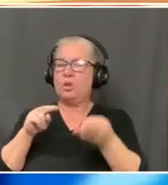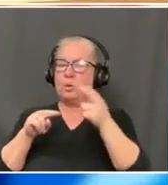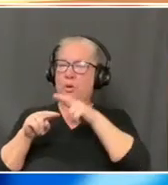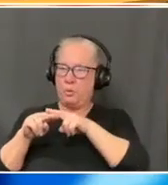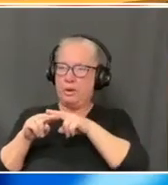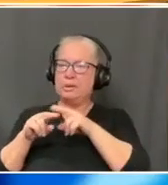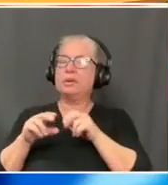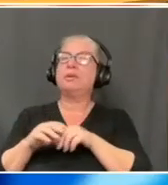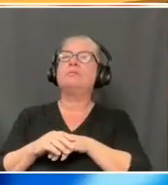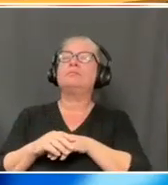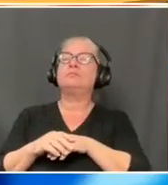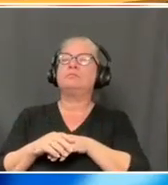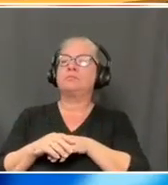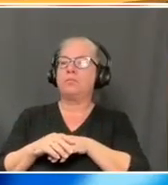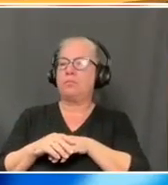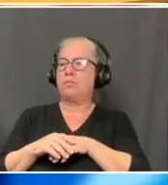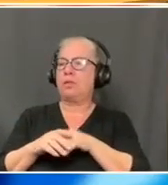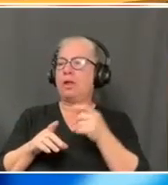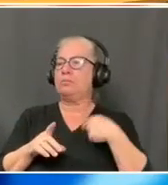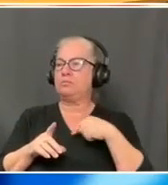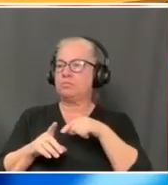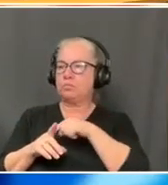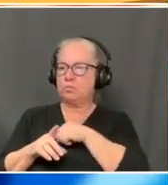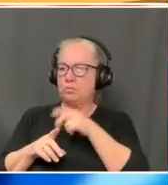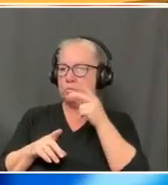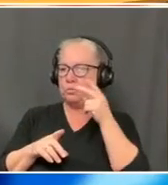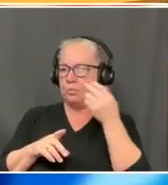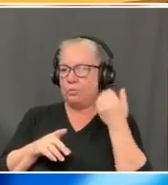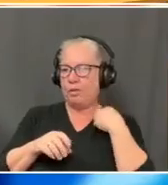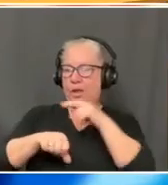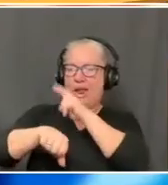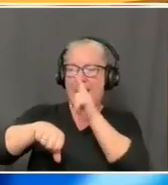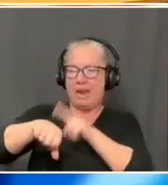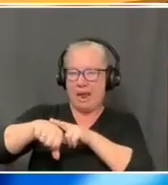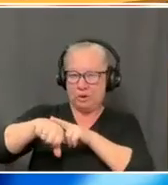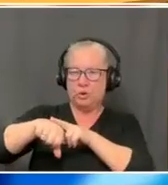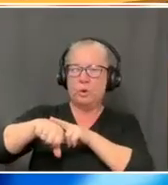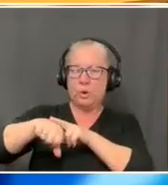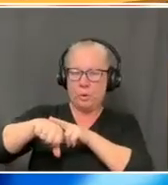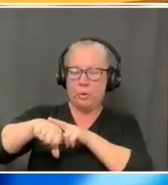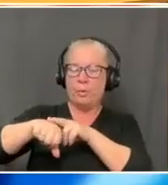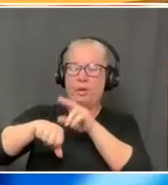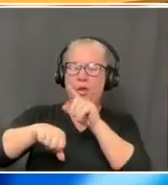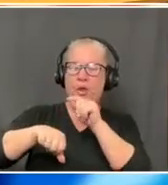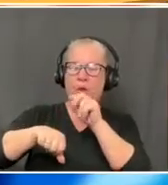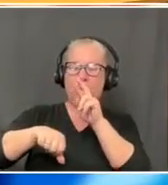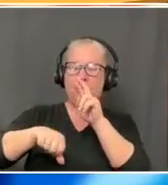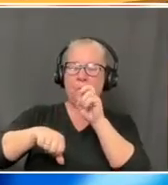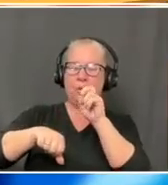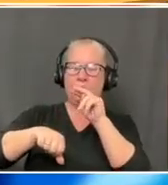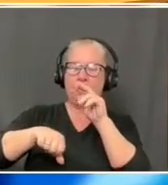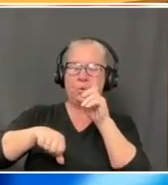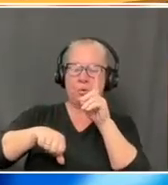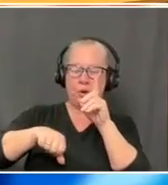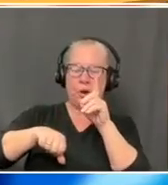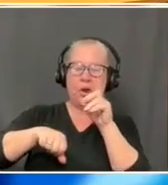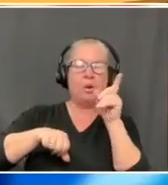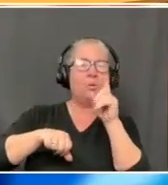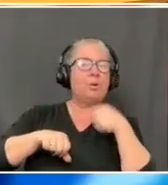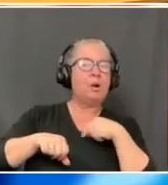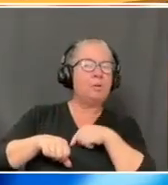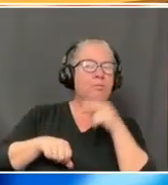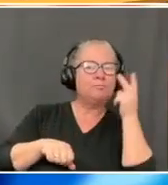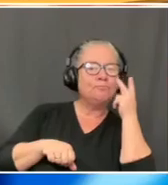you're familiar with, where we do see a lot of earlier identification of students with disabilities. And so what we're